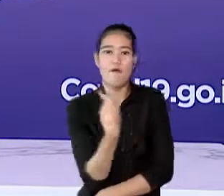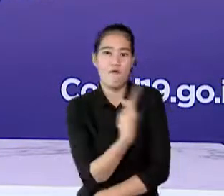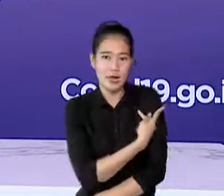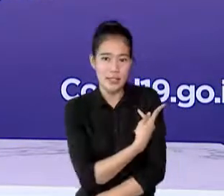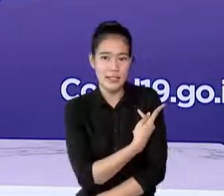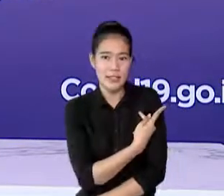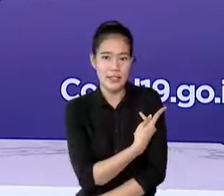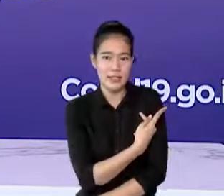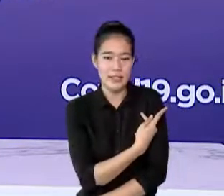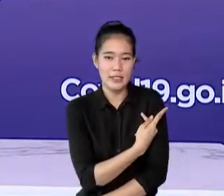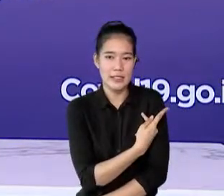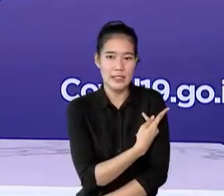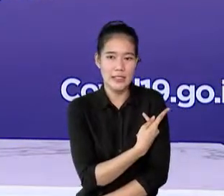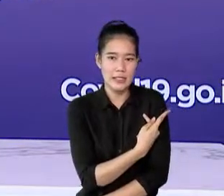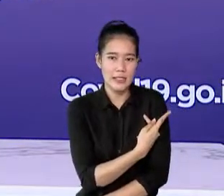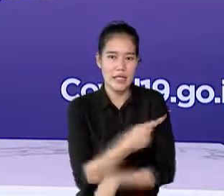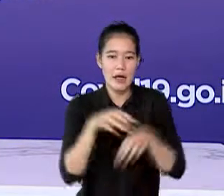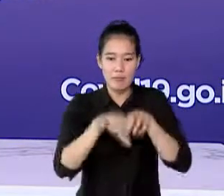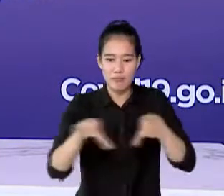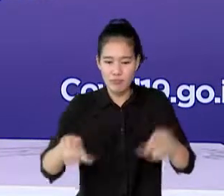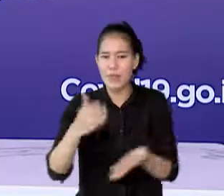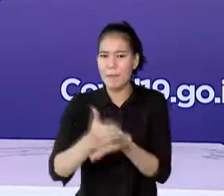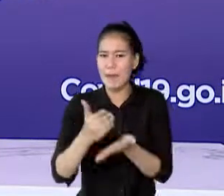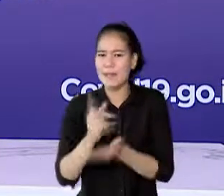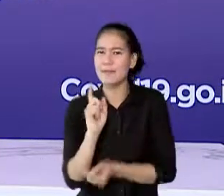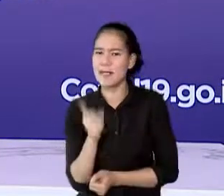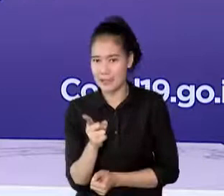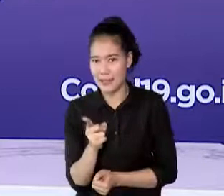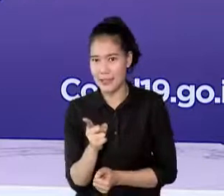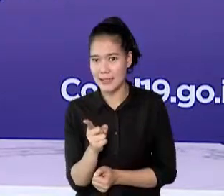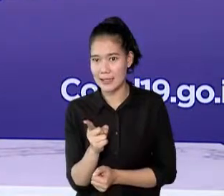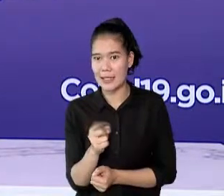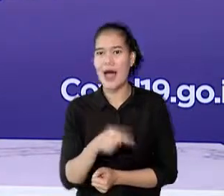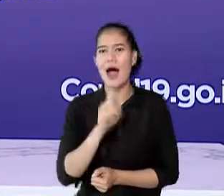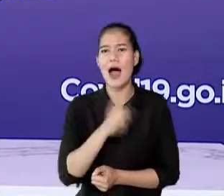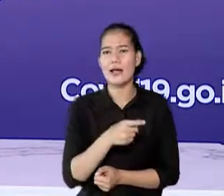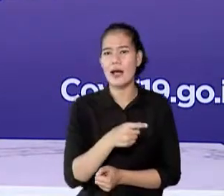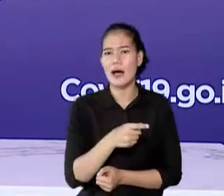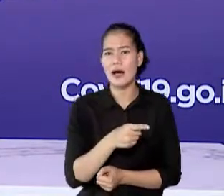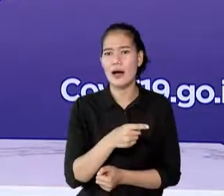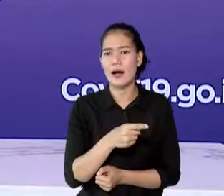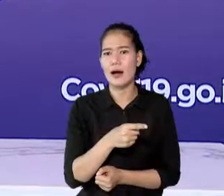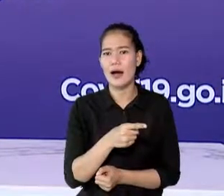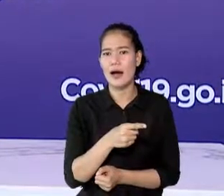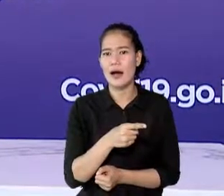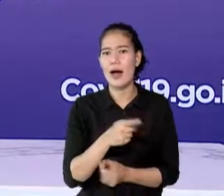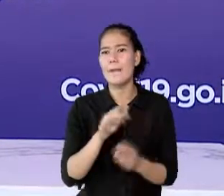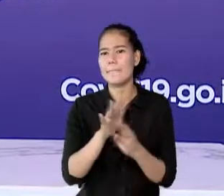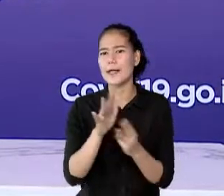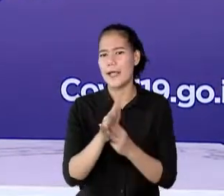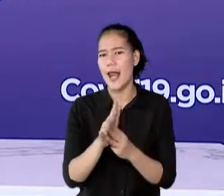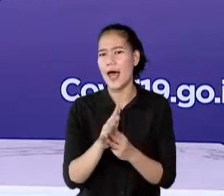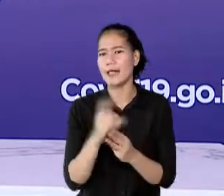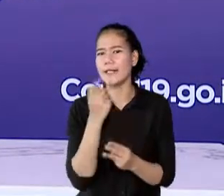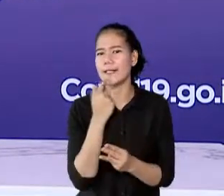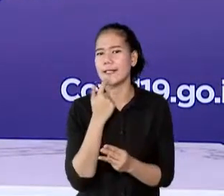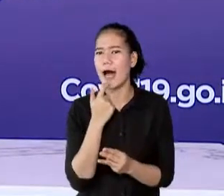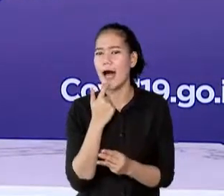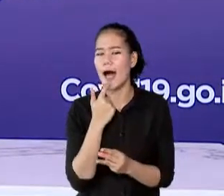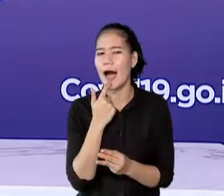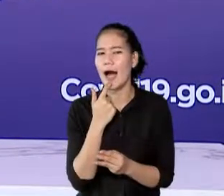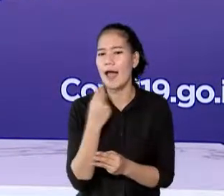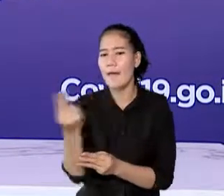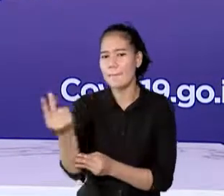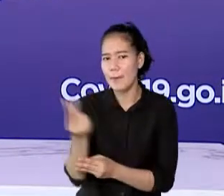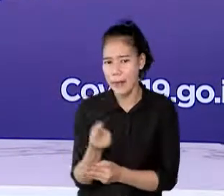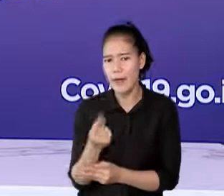vaccines availability are still limited, and there are some problems in terms of getting